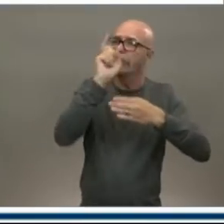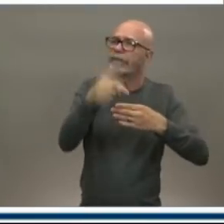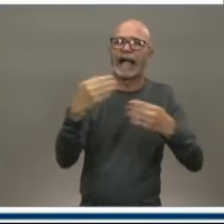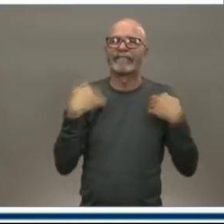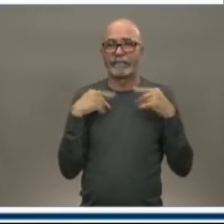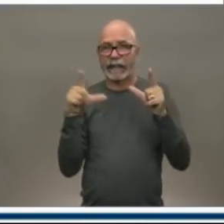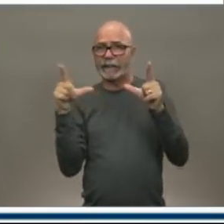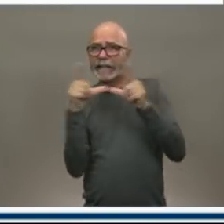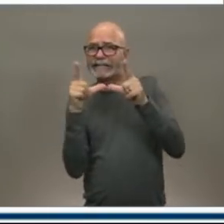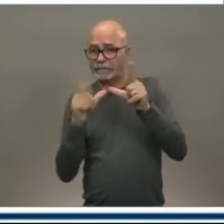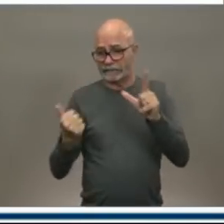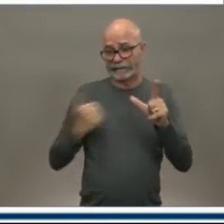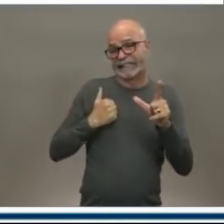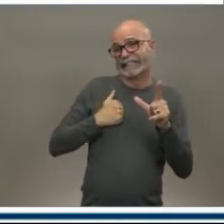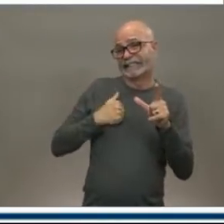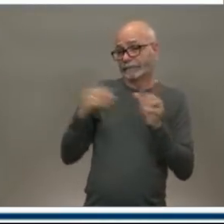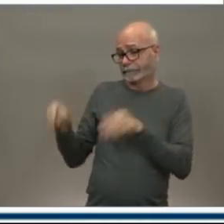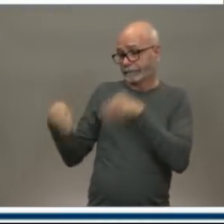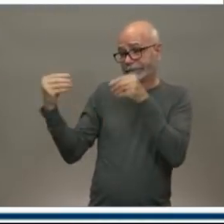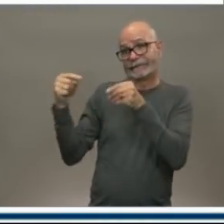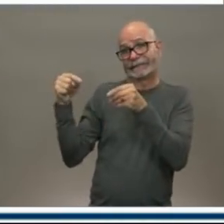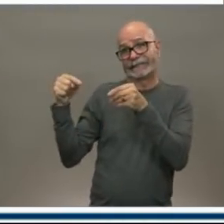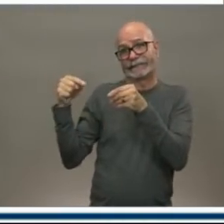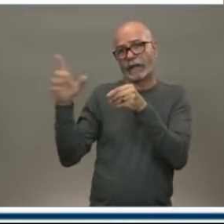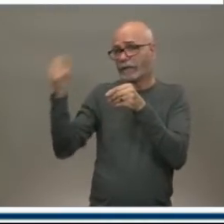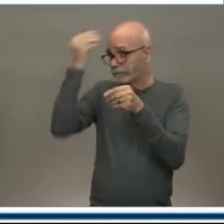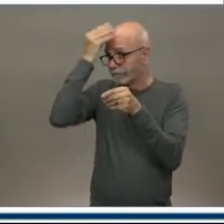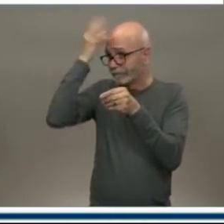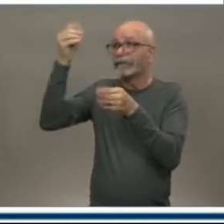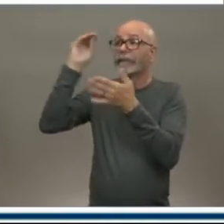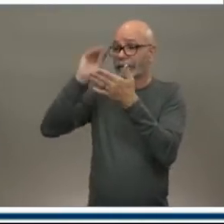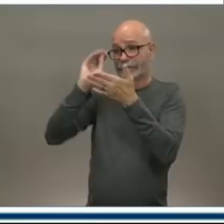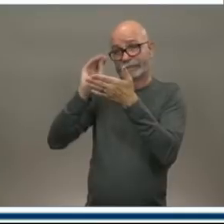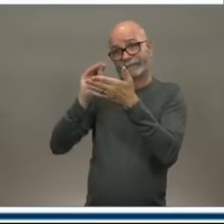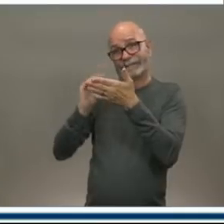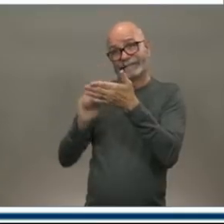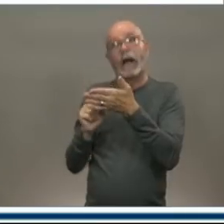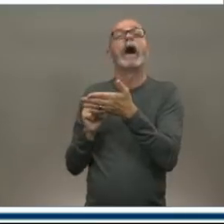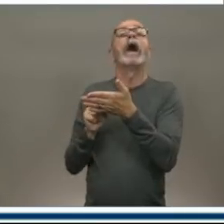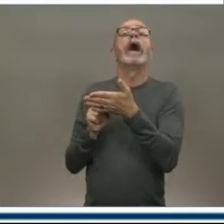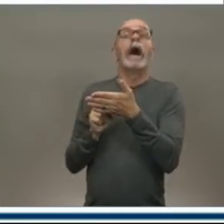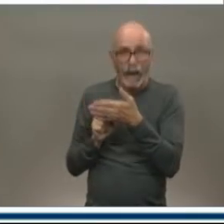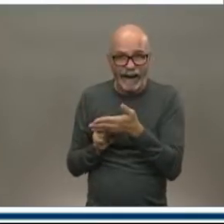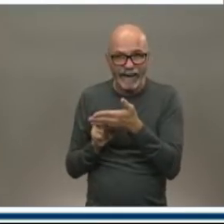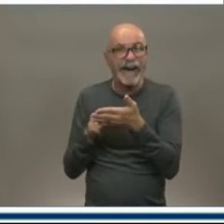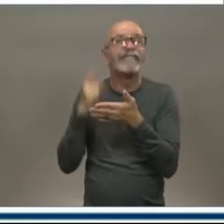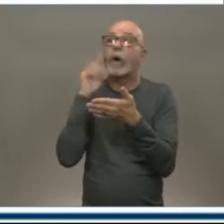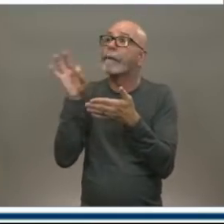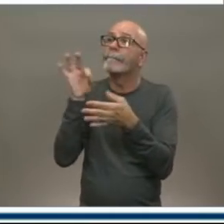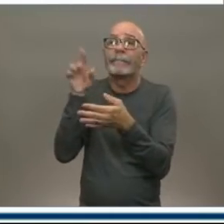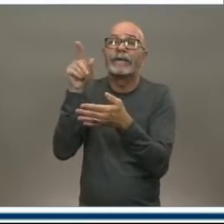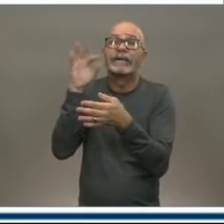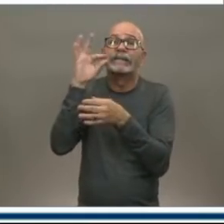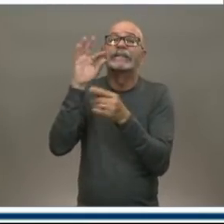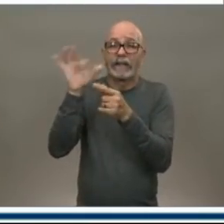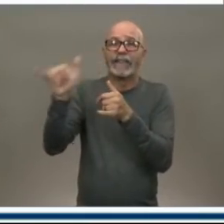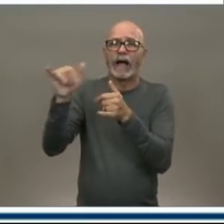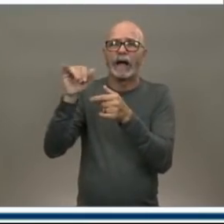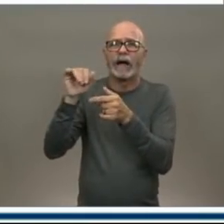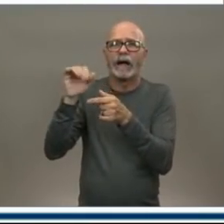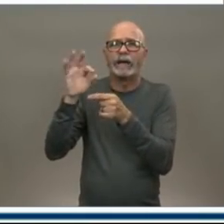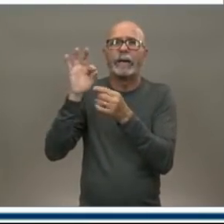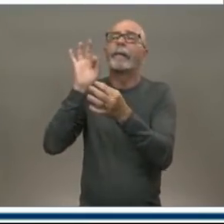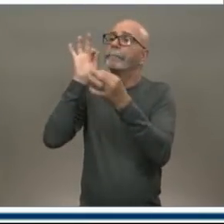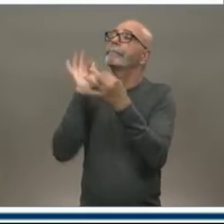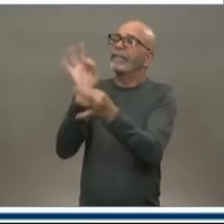manufacturer data that is obtained under optimal circumstances. Before we can even consider using these tests, they need to